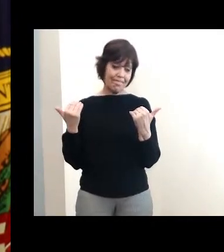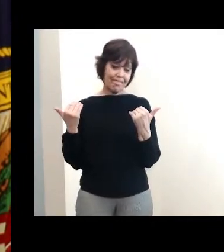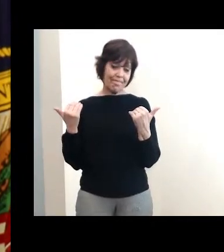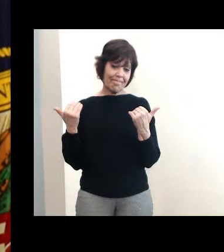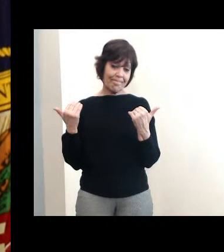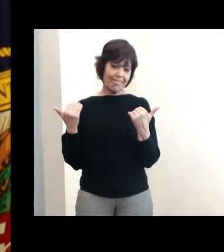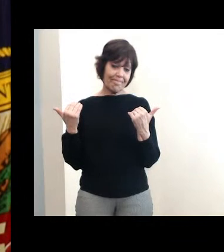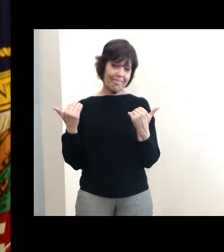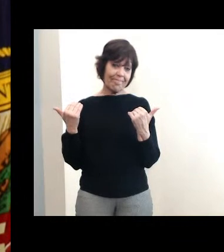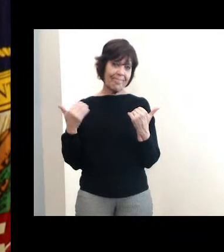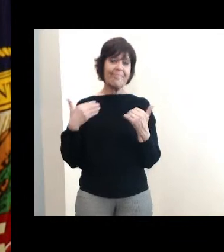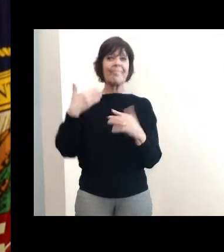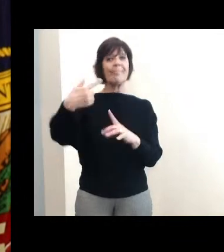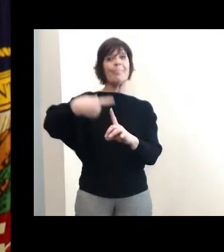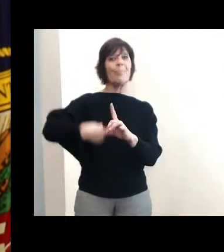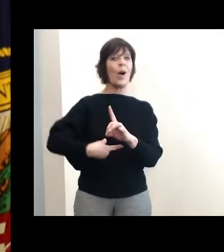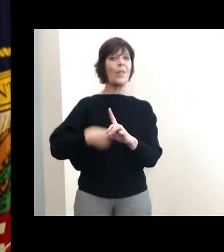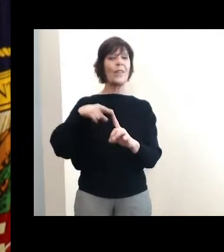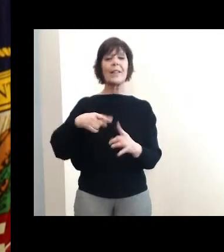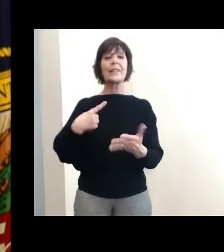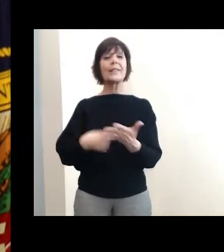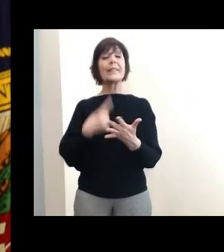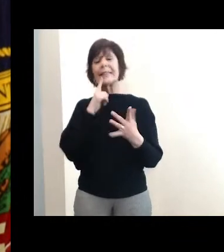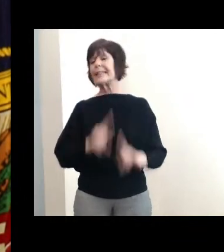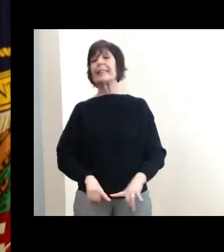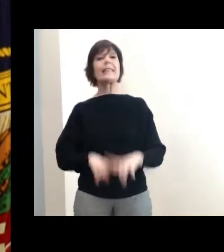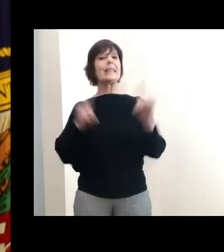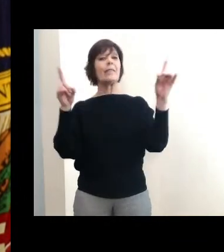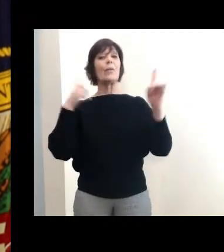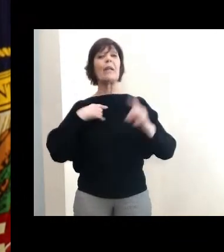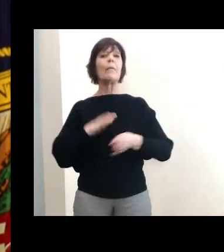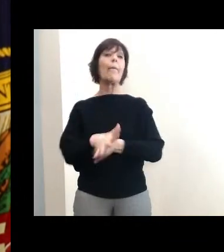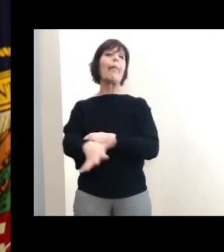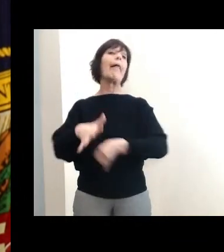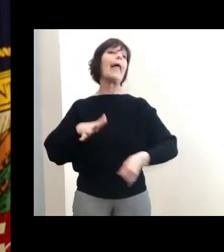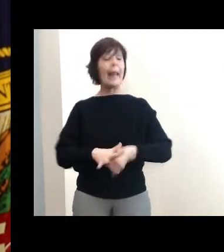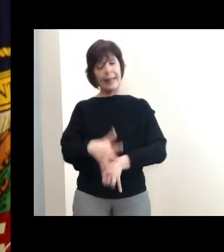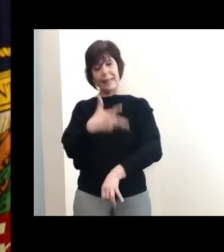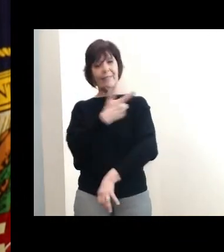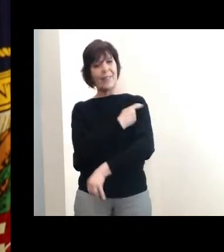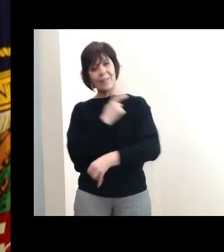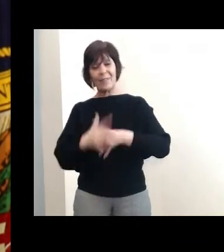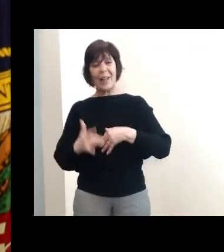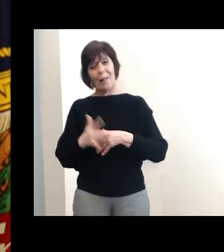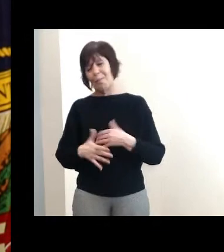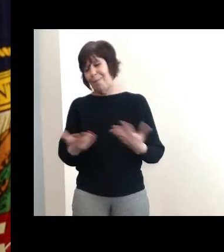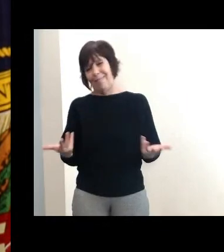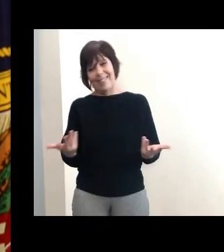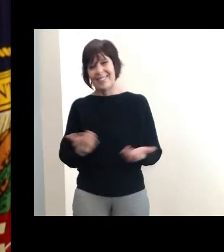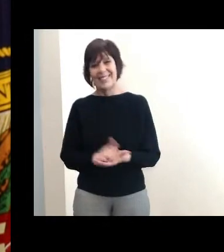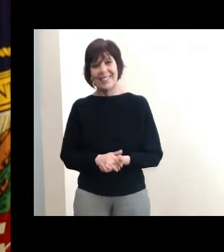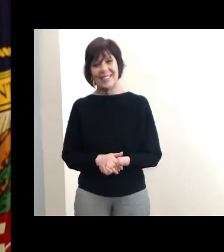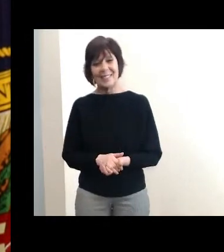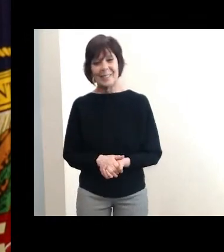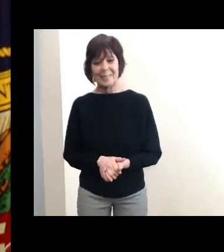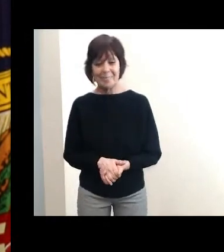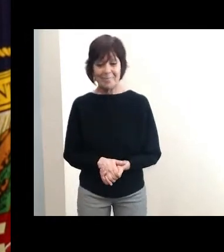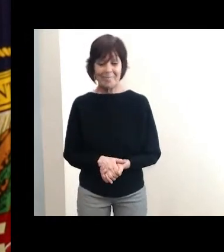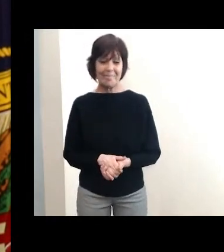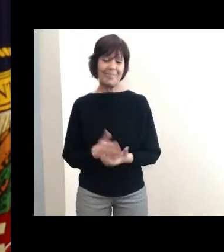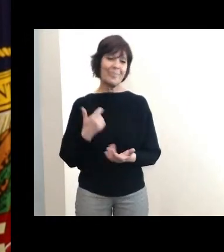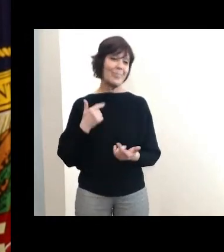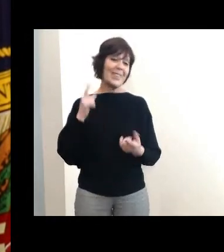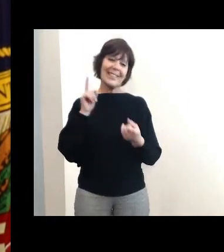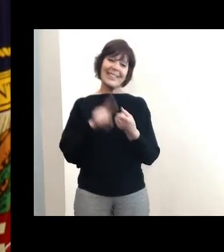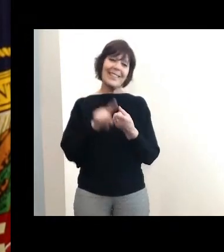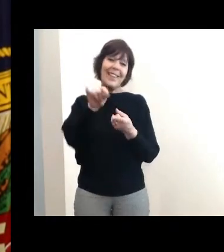this conversation a month from now, it's totally changed, and we do have thousands and thousands of more vaccines that are available and more dose clinics that are open. But